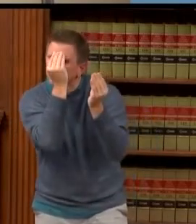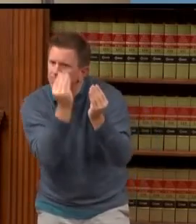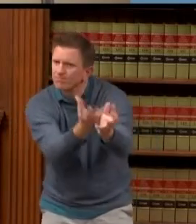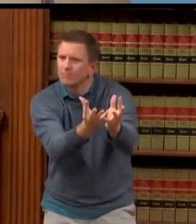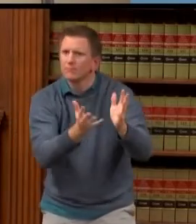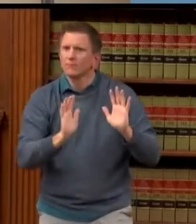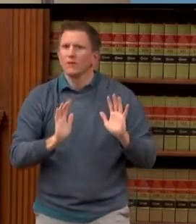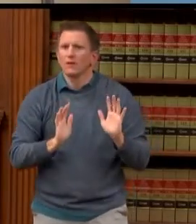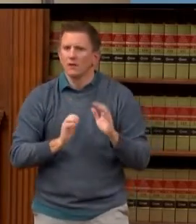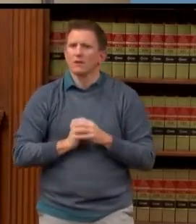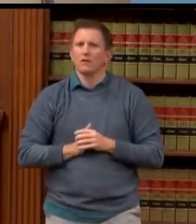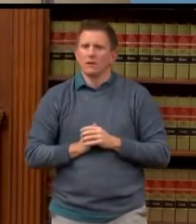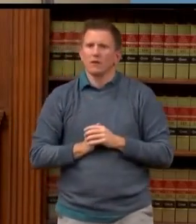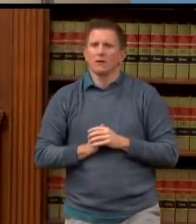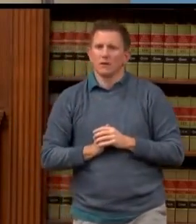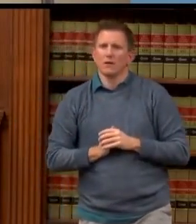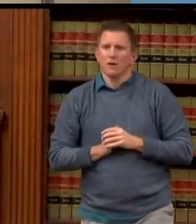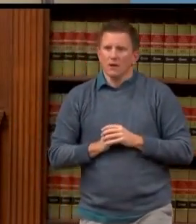those.